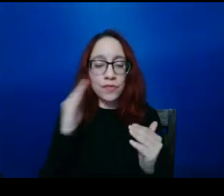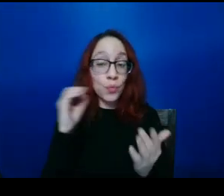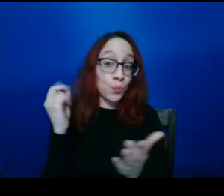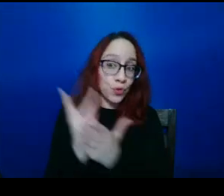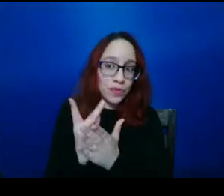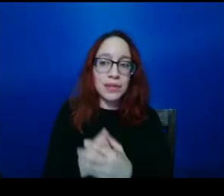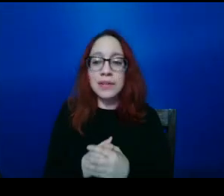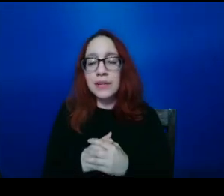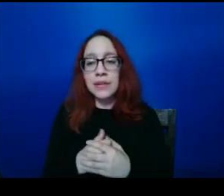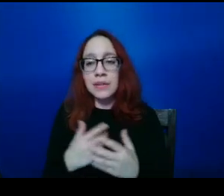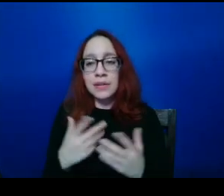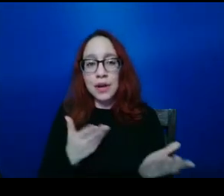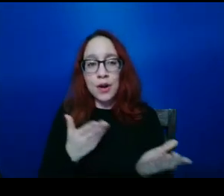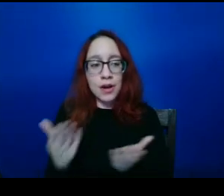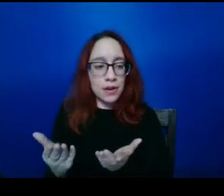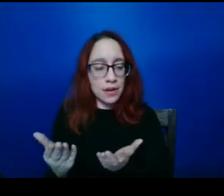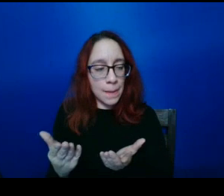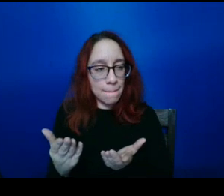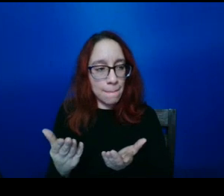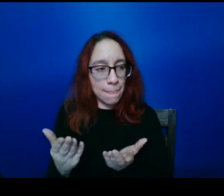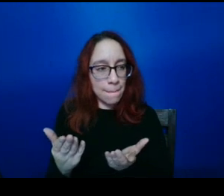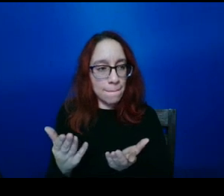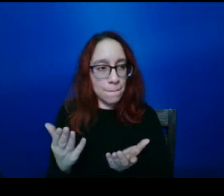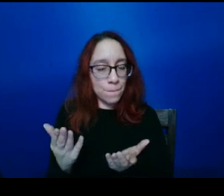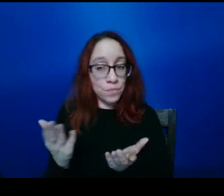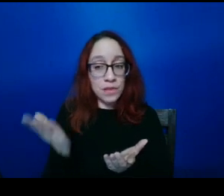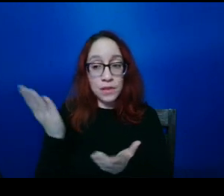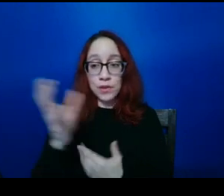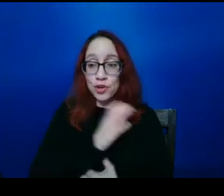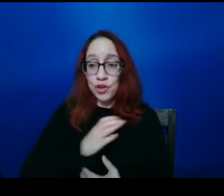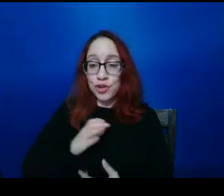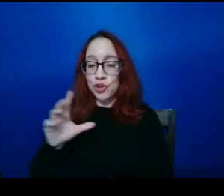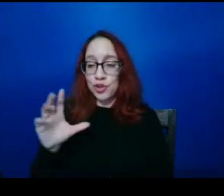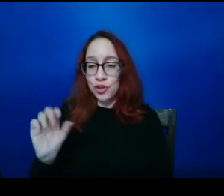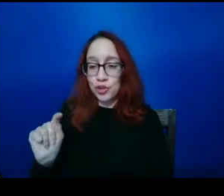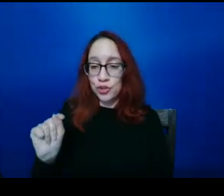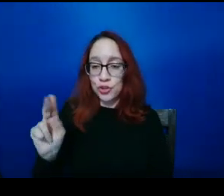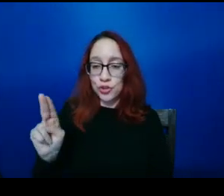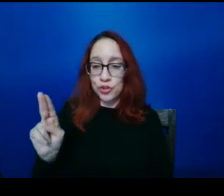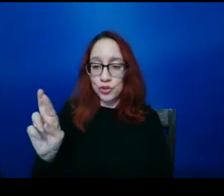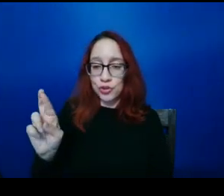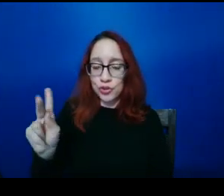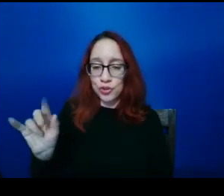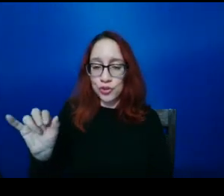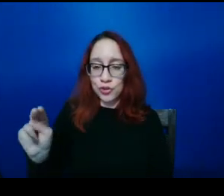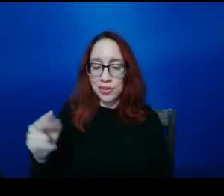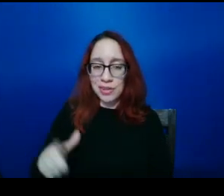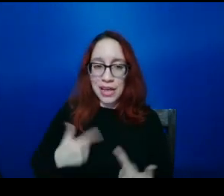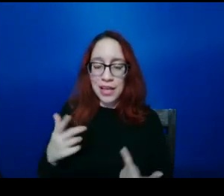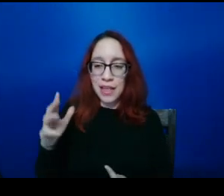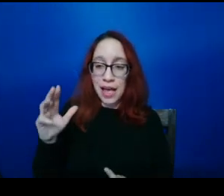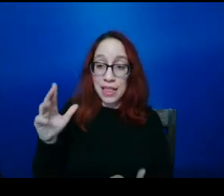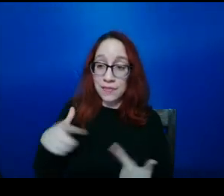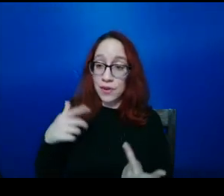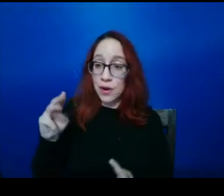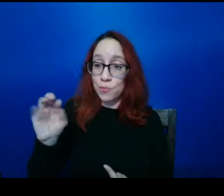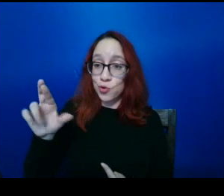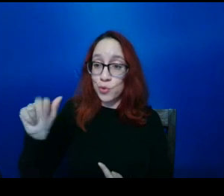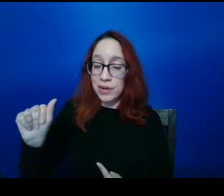approved. I brought this matter up to Commissioner Turkin because I live in Marina Village, and I